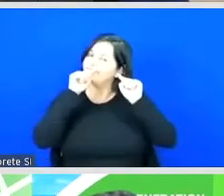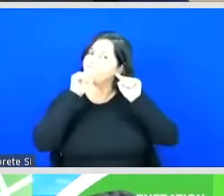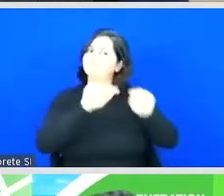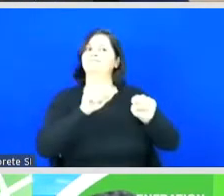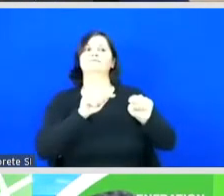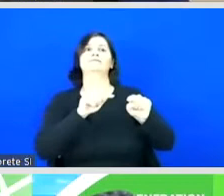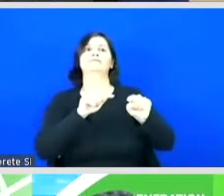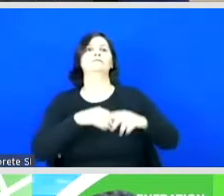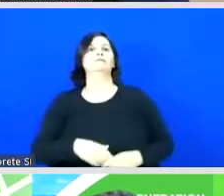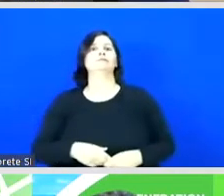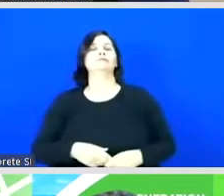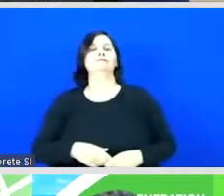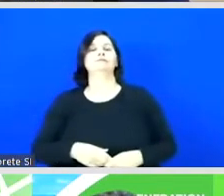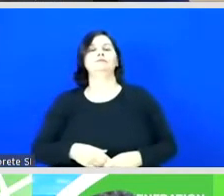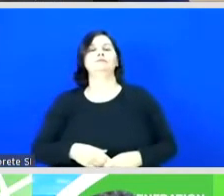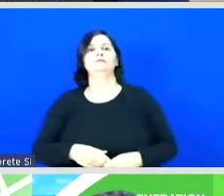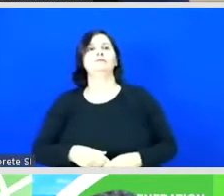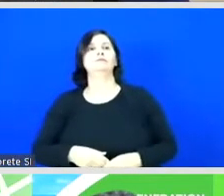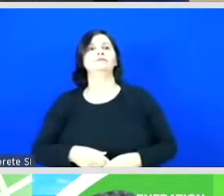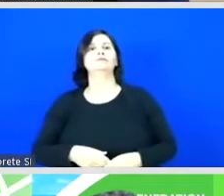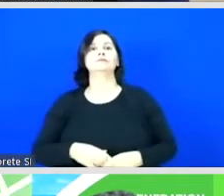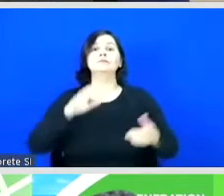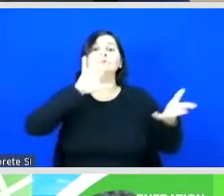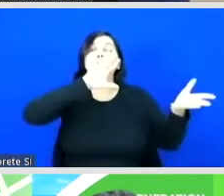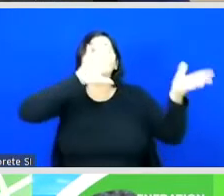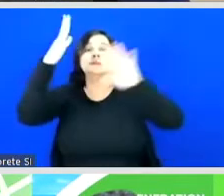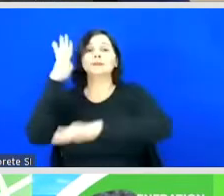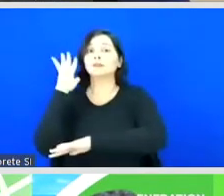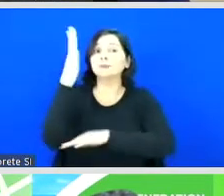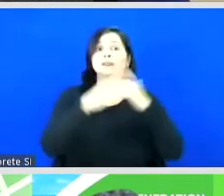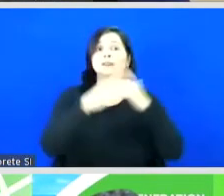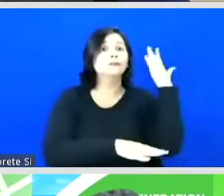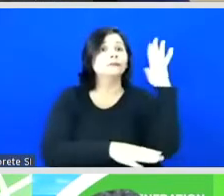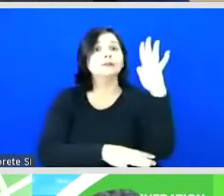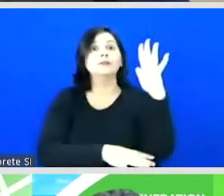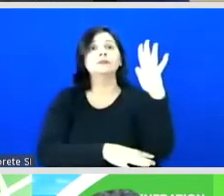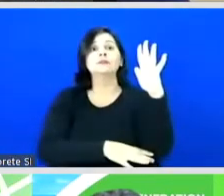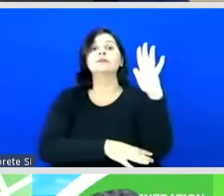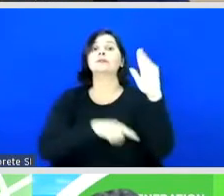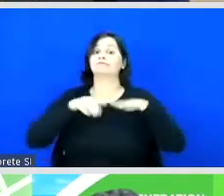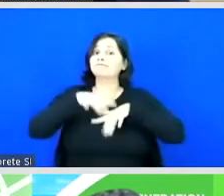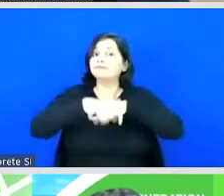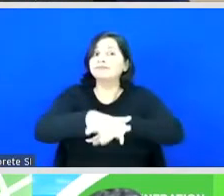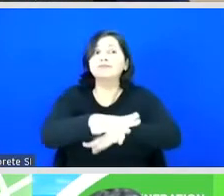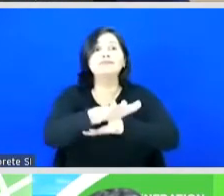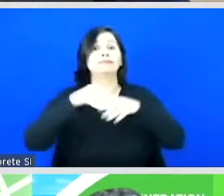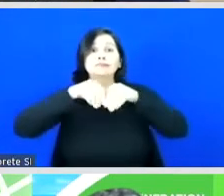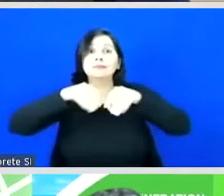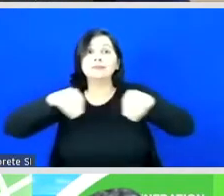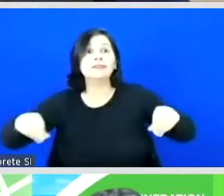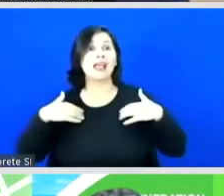we do not have a planet to rebuild even more and to come to the means of all the